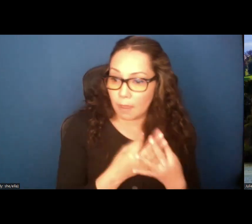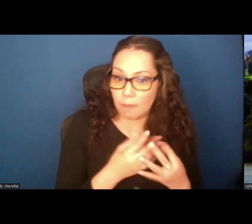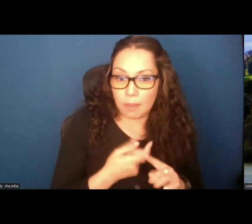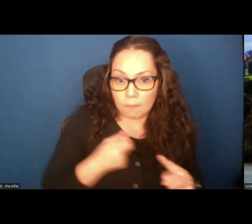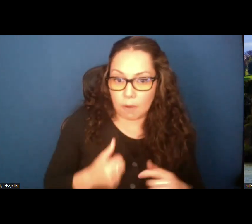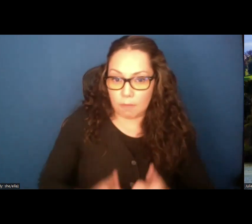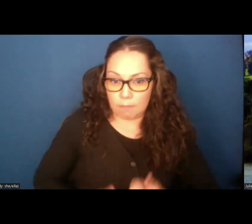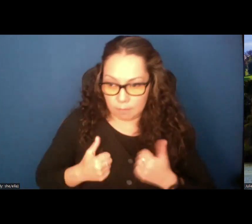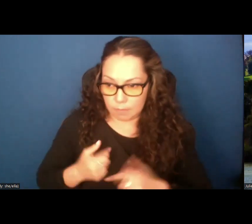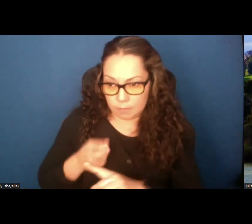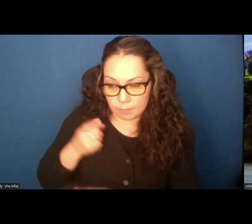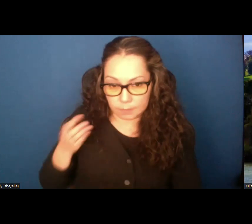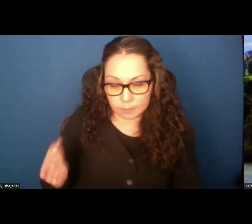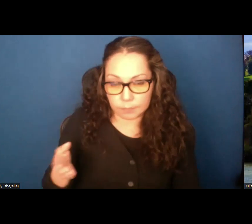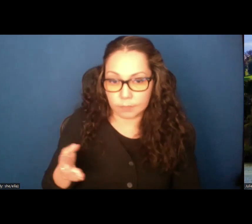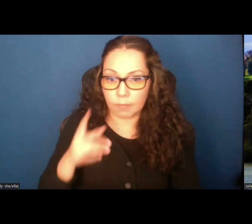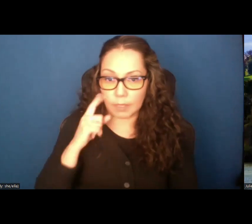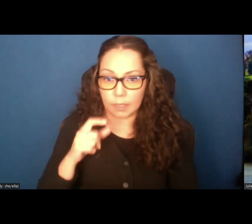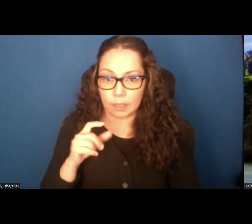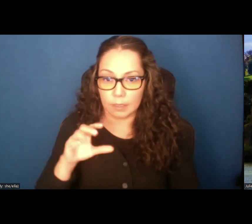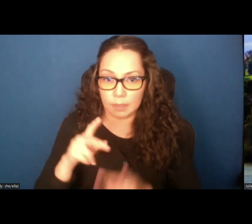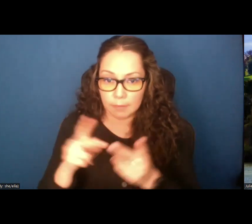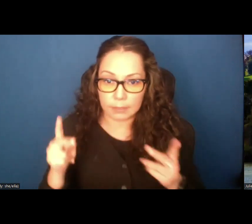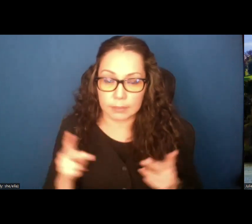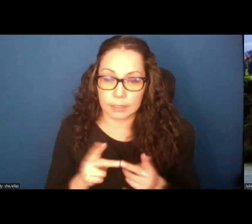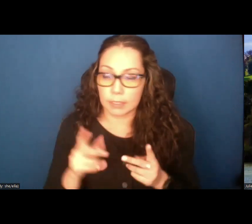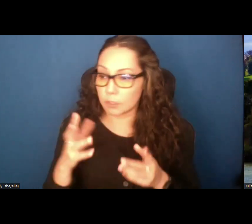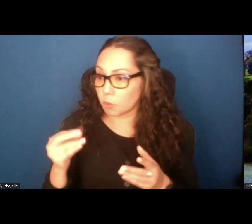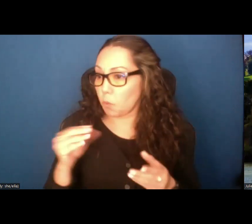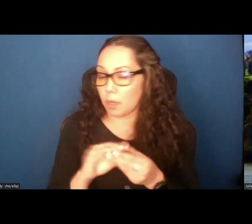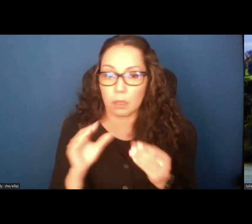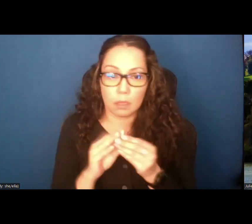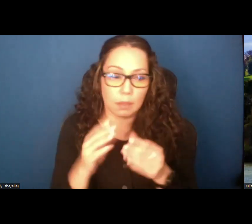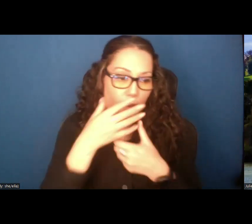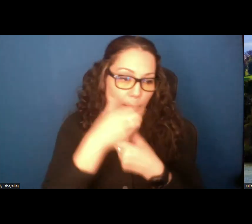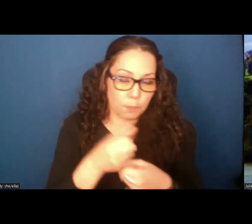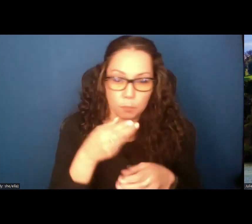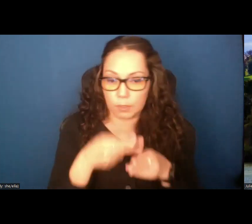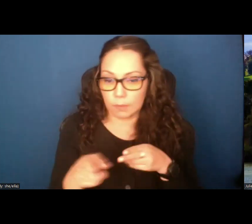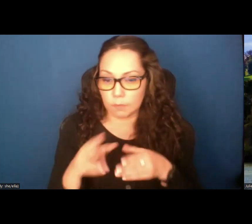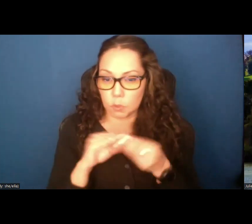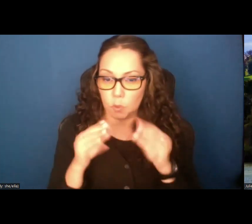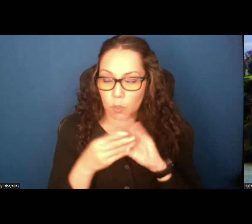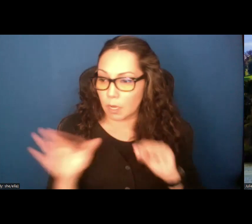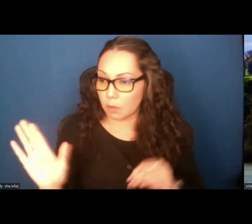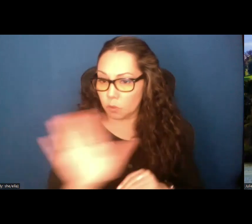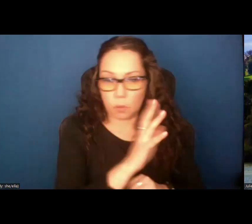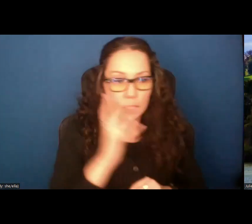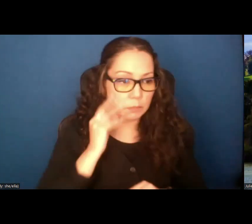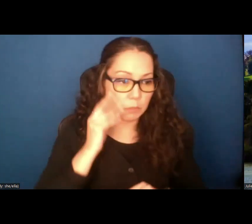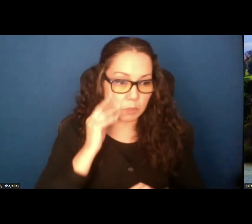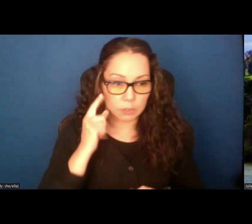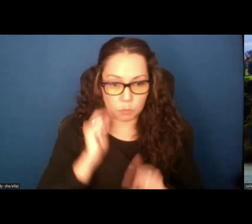facility. If you would like to provide a brief story about your experience in long-term care,